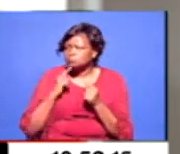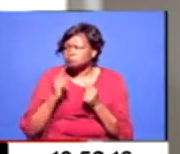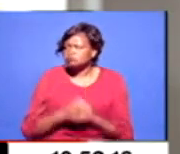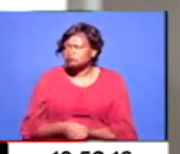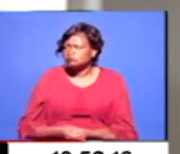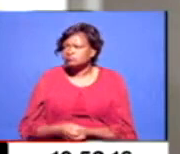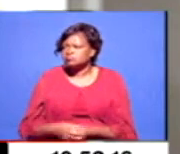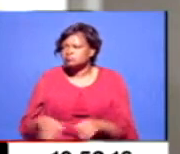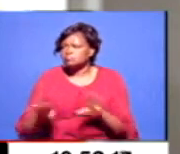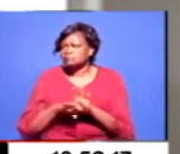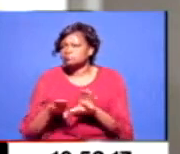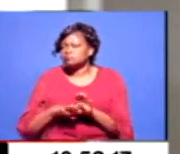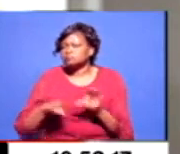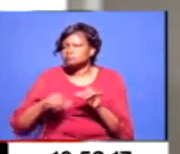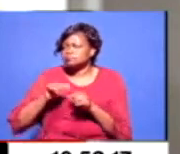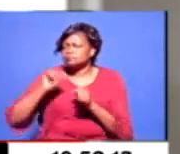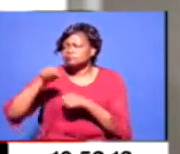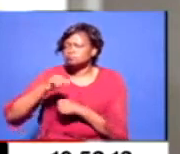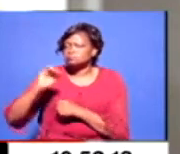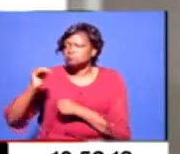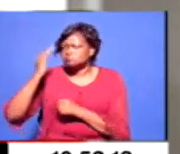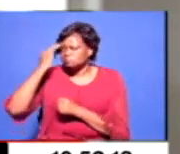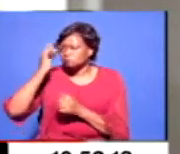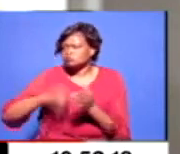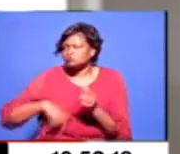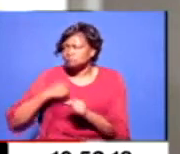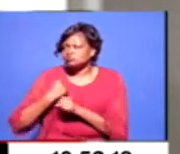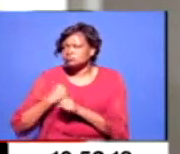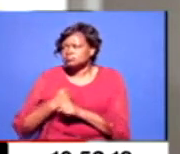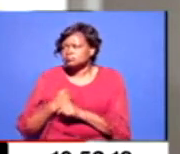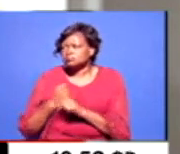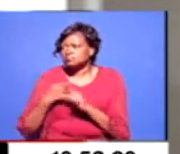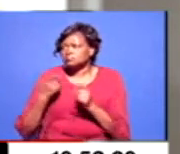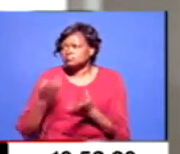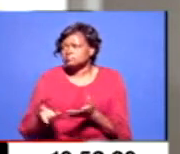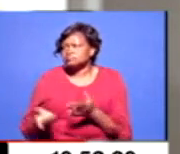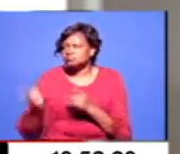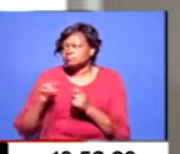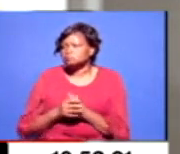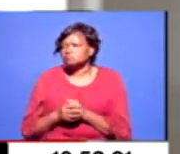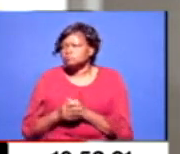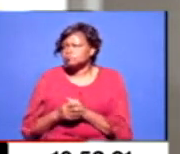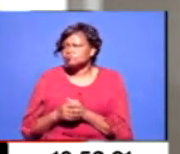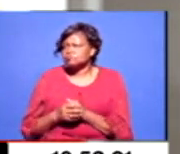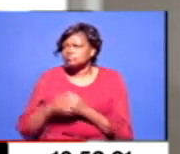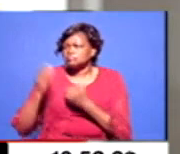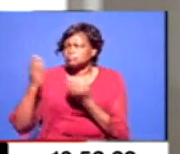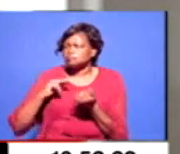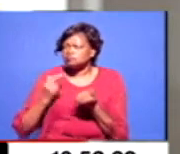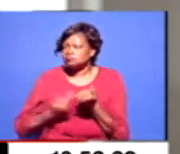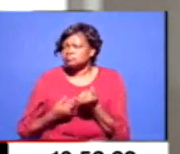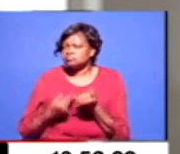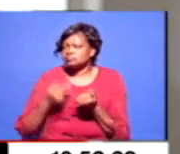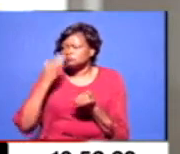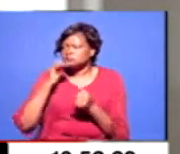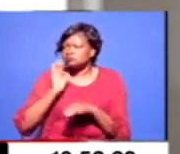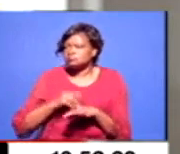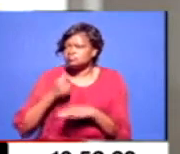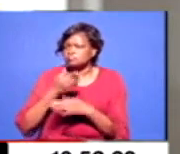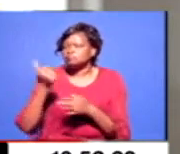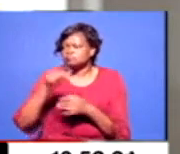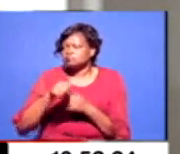members around Mumbi County know what we are doing. But now we are here it's good you invited us here. We are calling upon